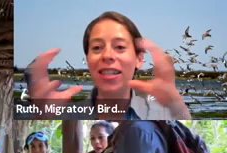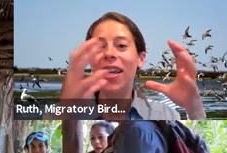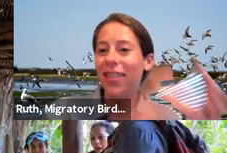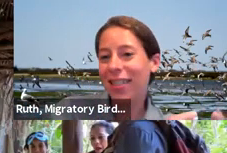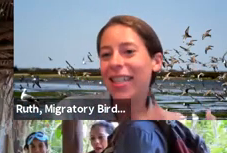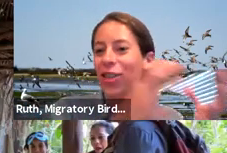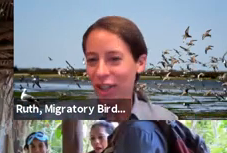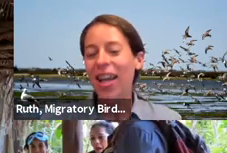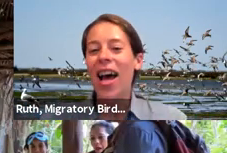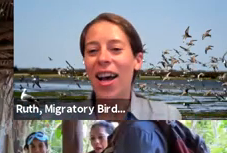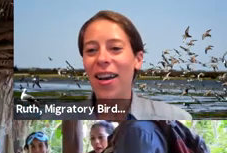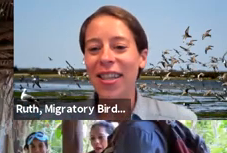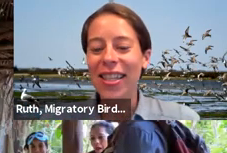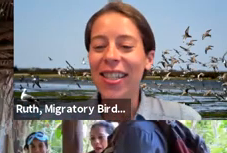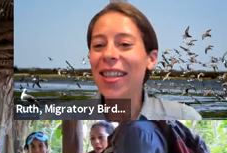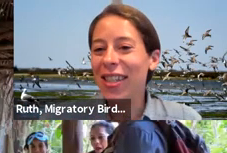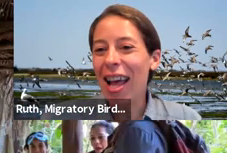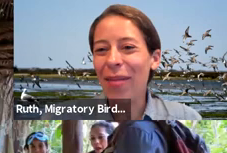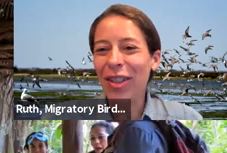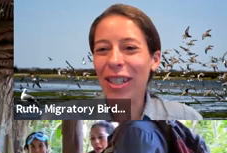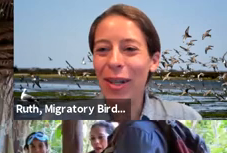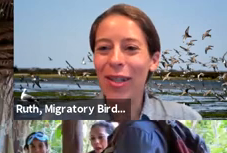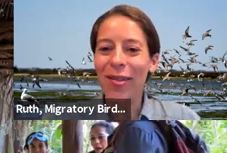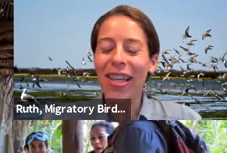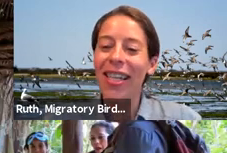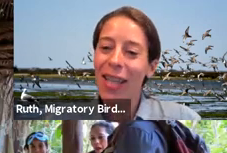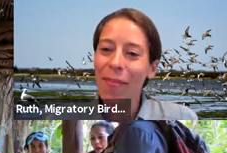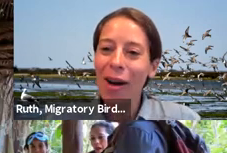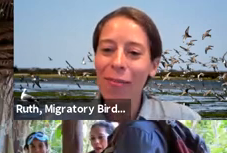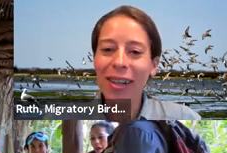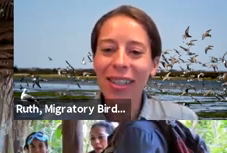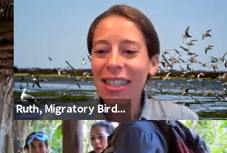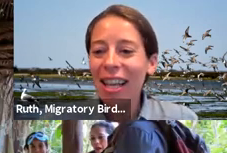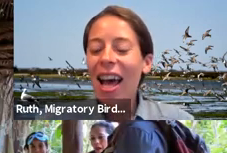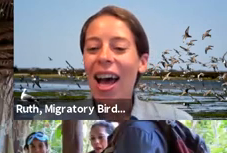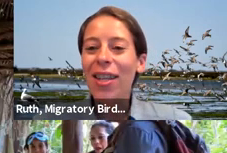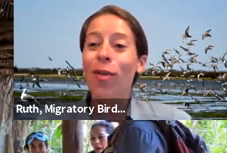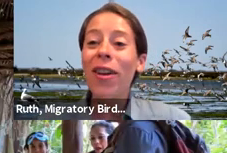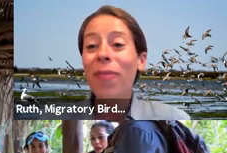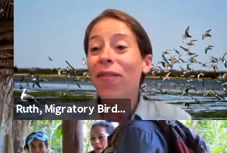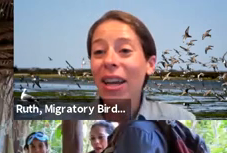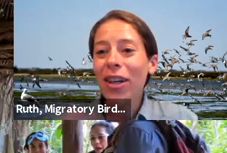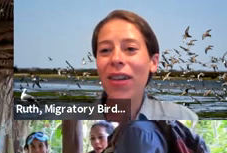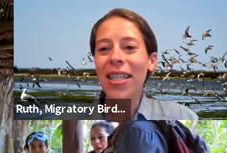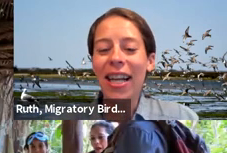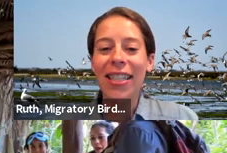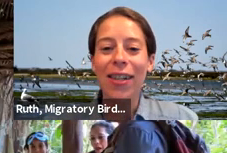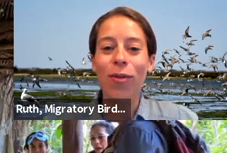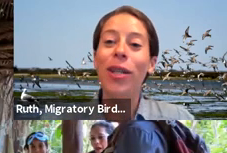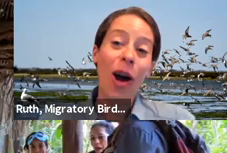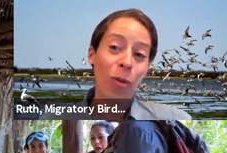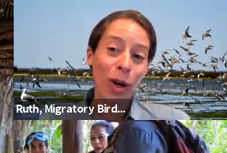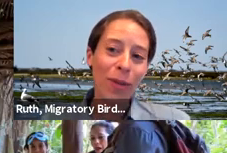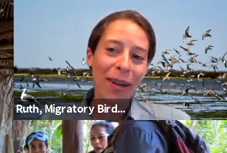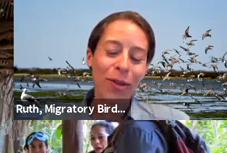in Honduras to teach these elementary and middle school kids about birds. So one of my favorite events that I